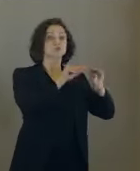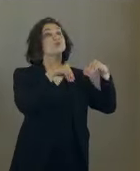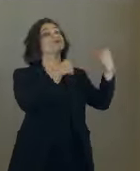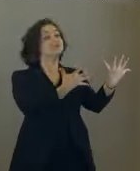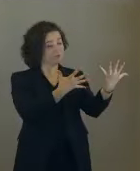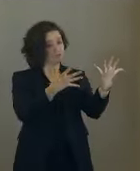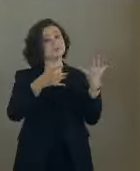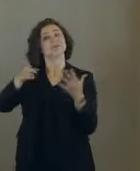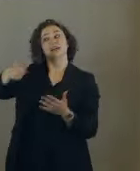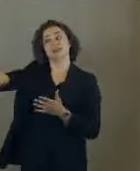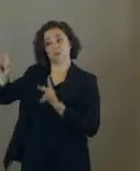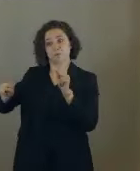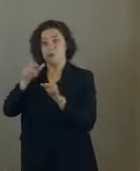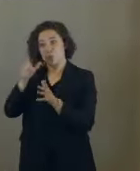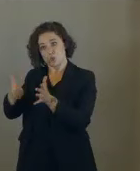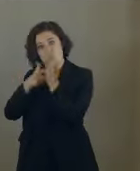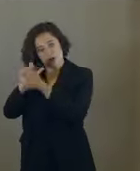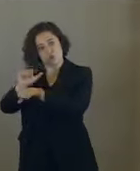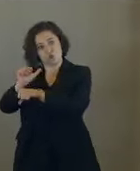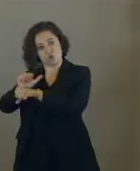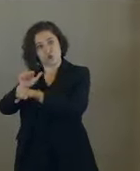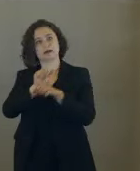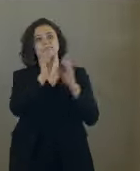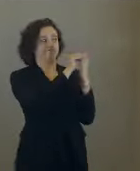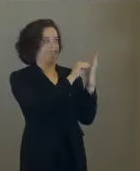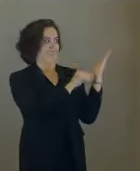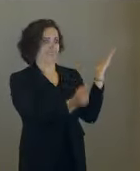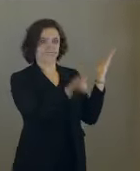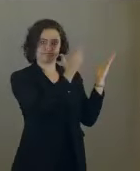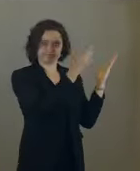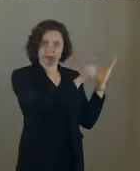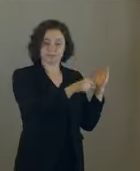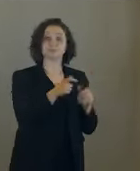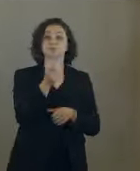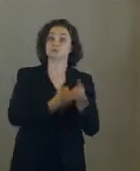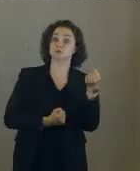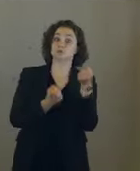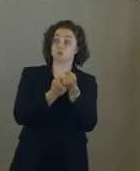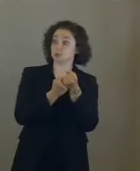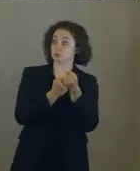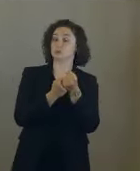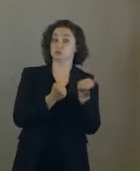commission. Is there a second? Second. Been moved and seconded by Vice